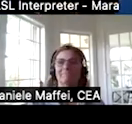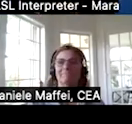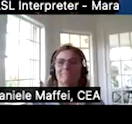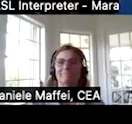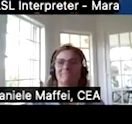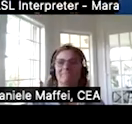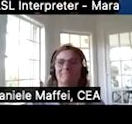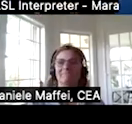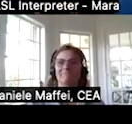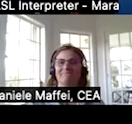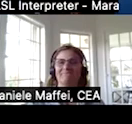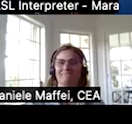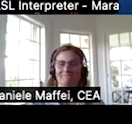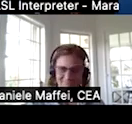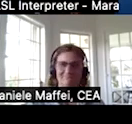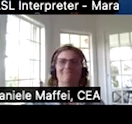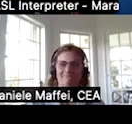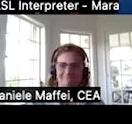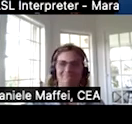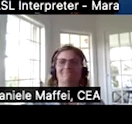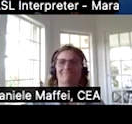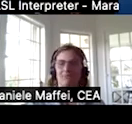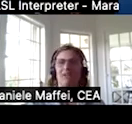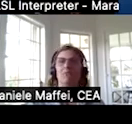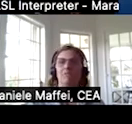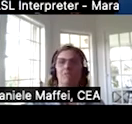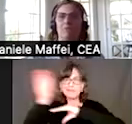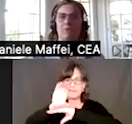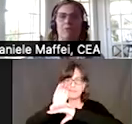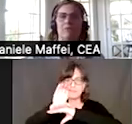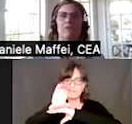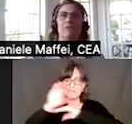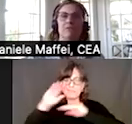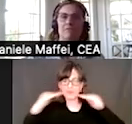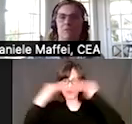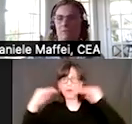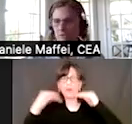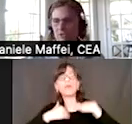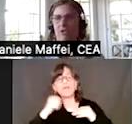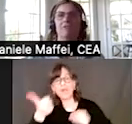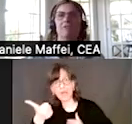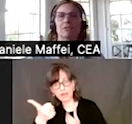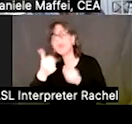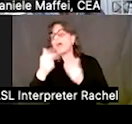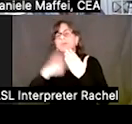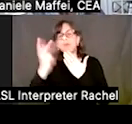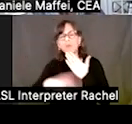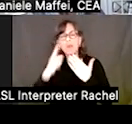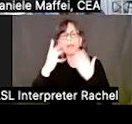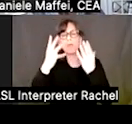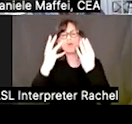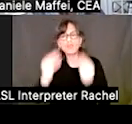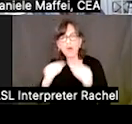garage retrofit with an overlying second story. Right, we have another program called Earthquake Soft Story for soft story